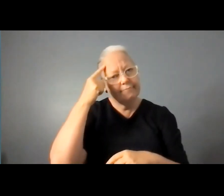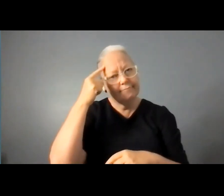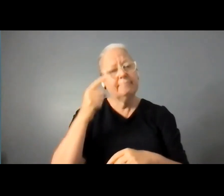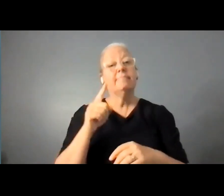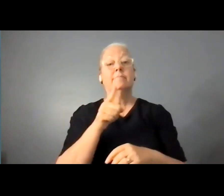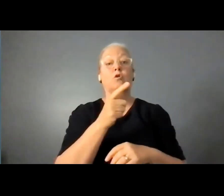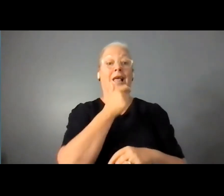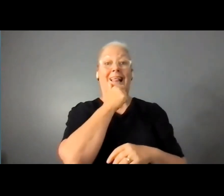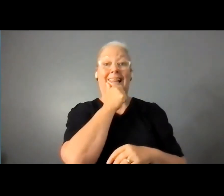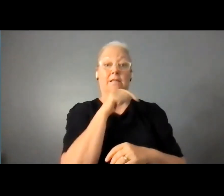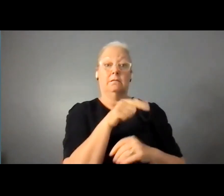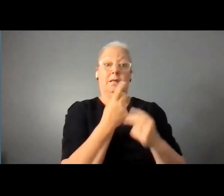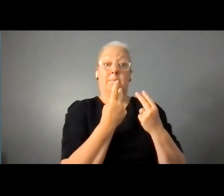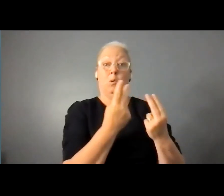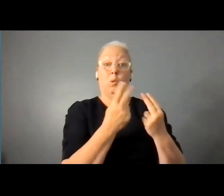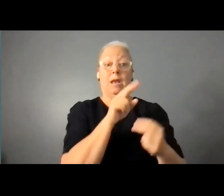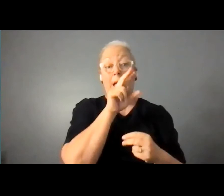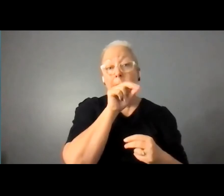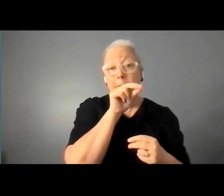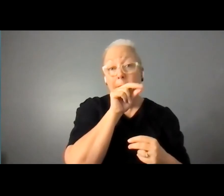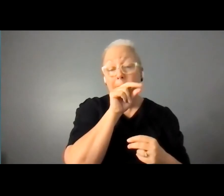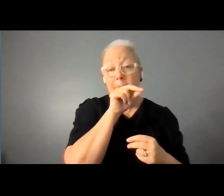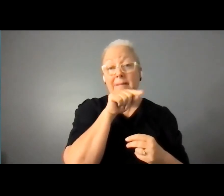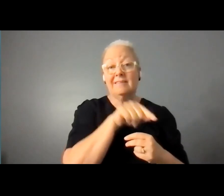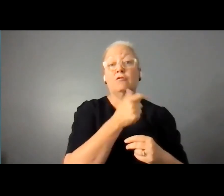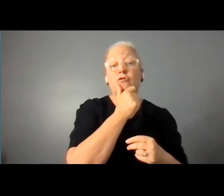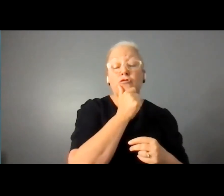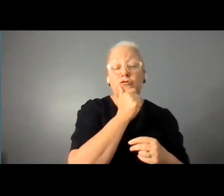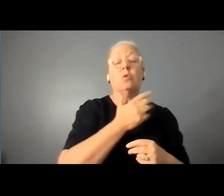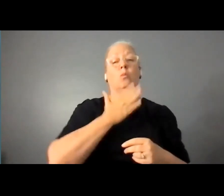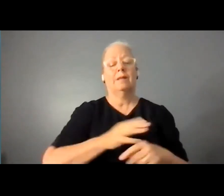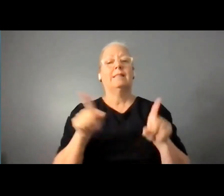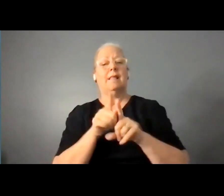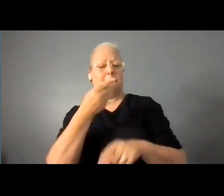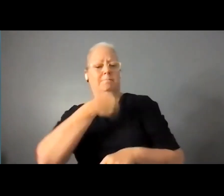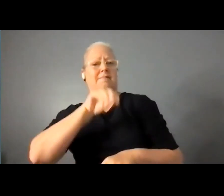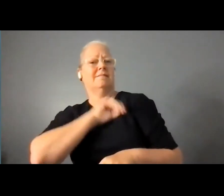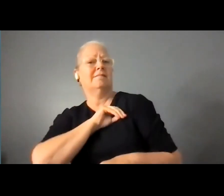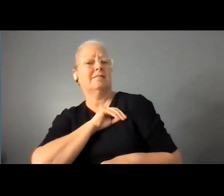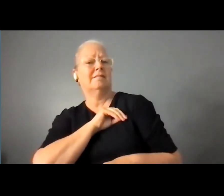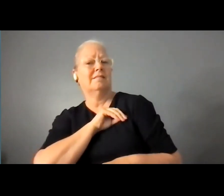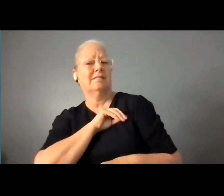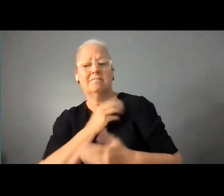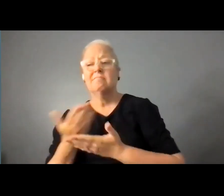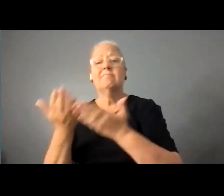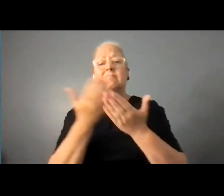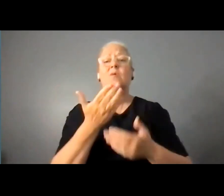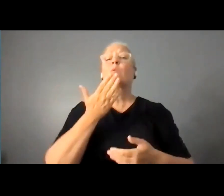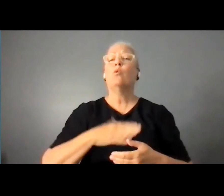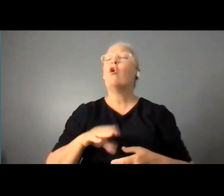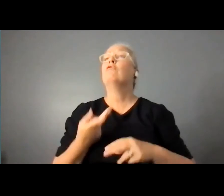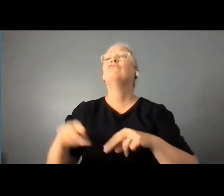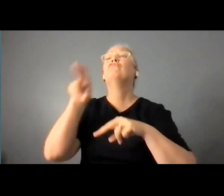language audio description, so that a Latino like me, like you, could go to the movie theater and have audio description in